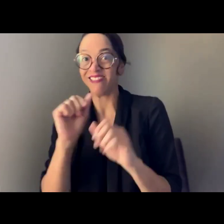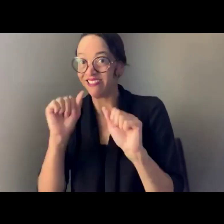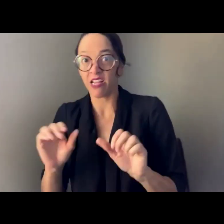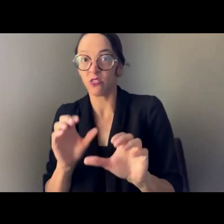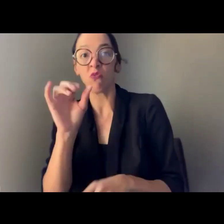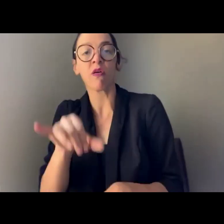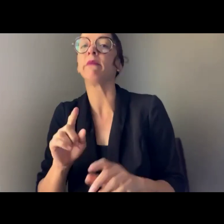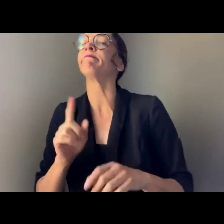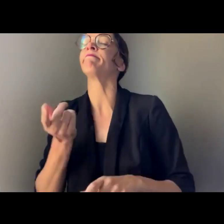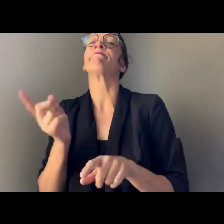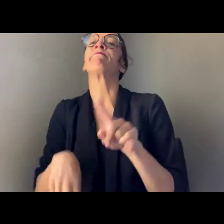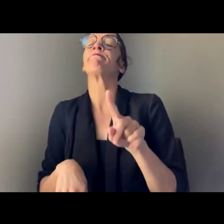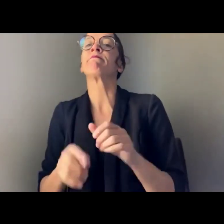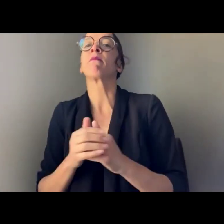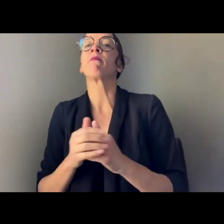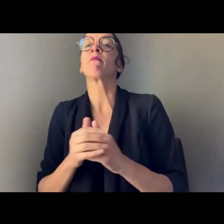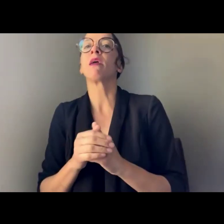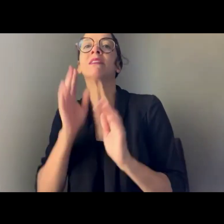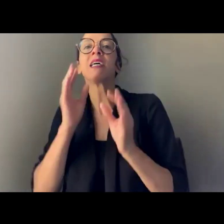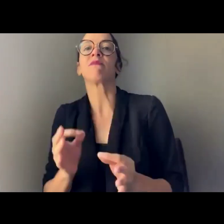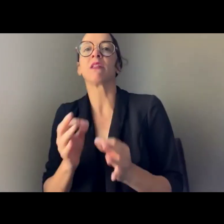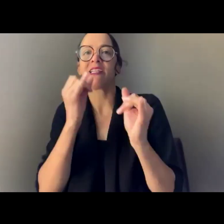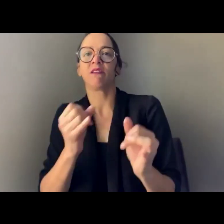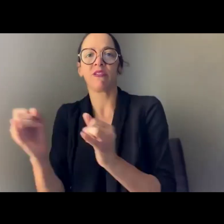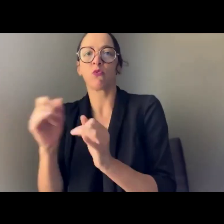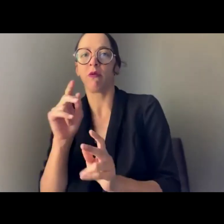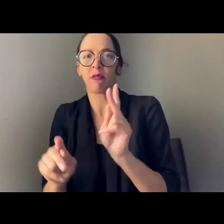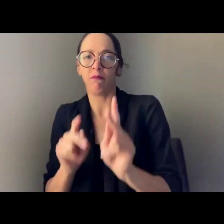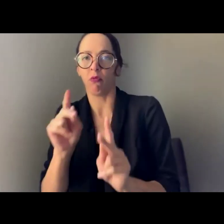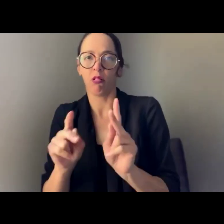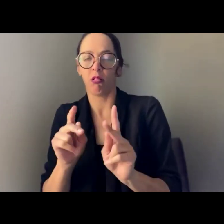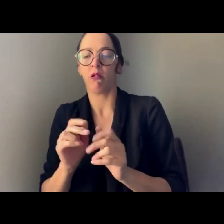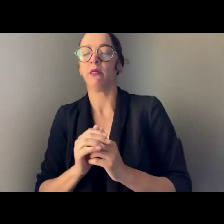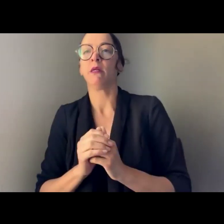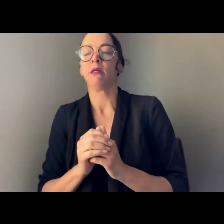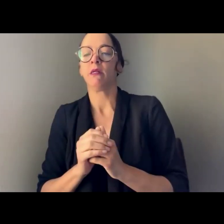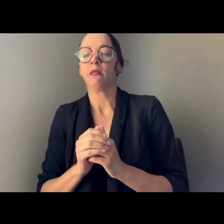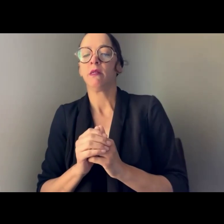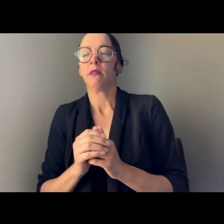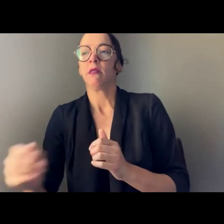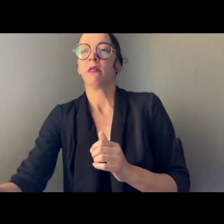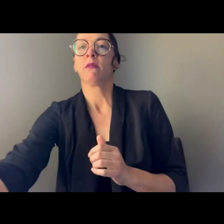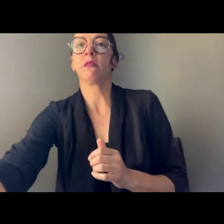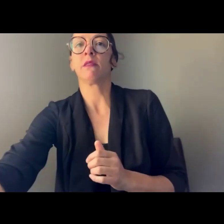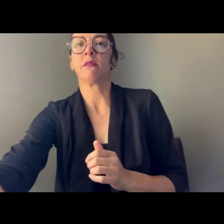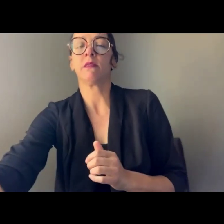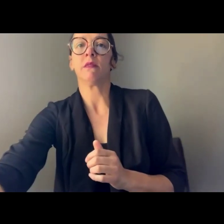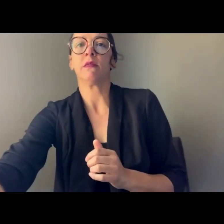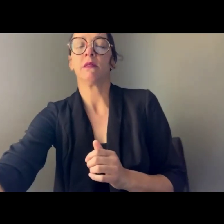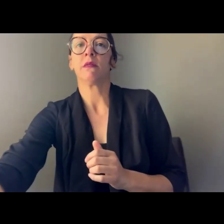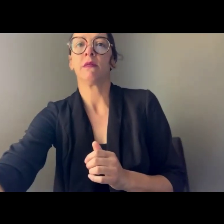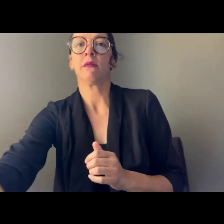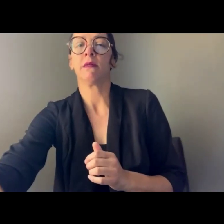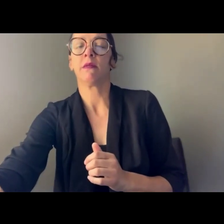people. So I think having some type of reform, some type of process